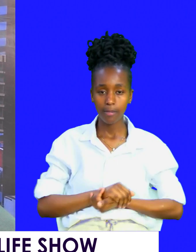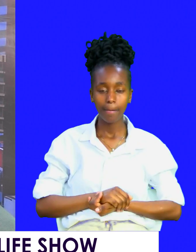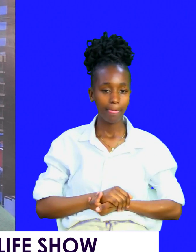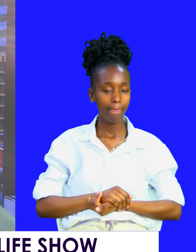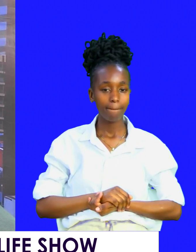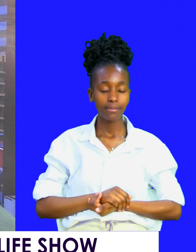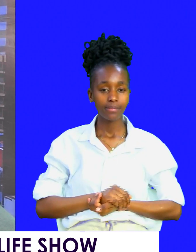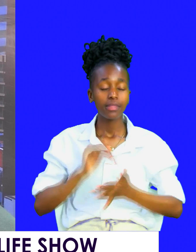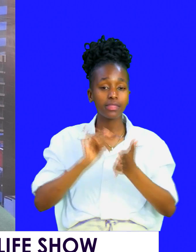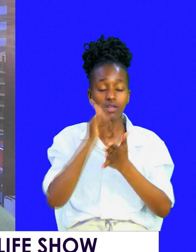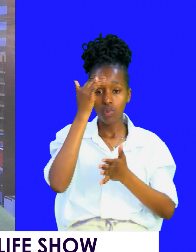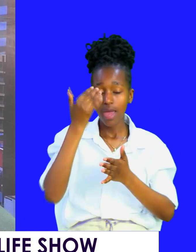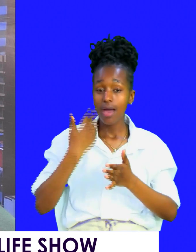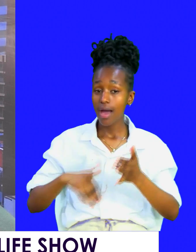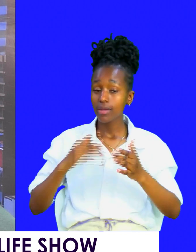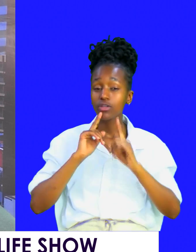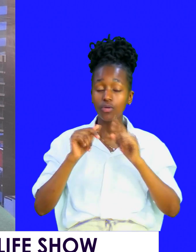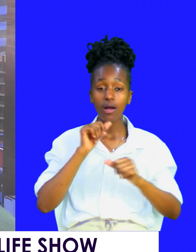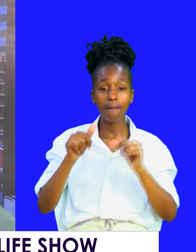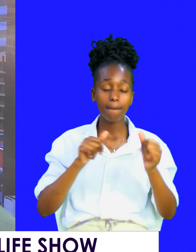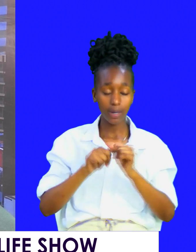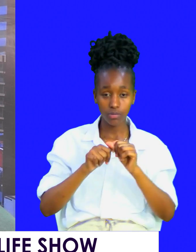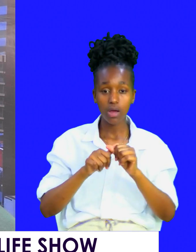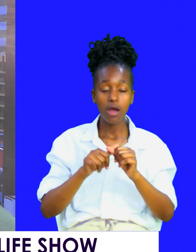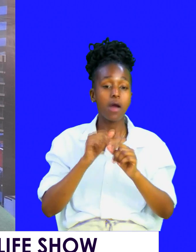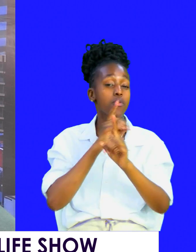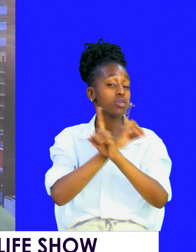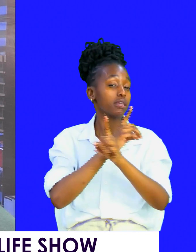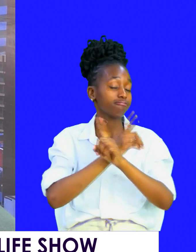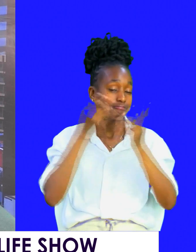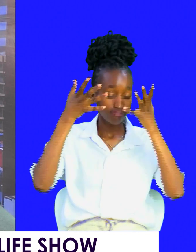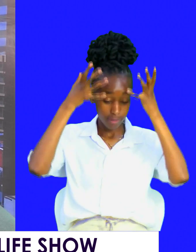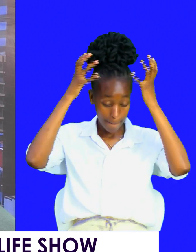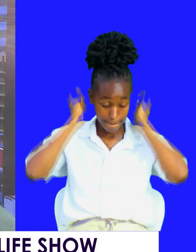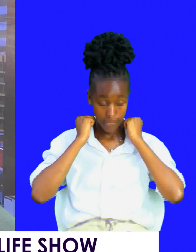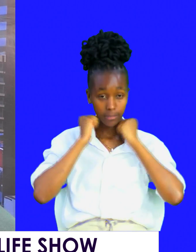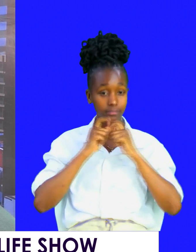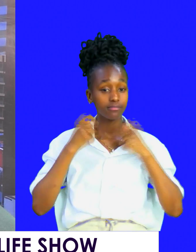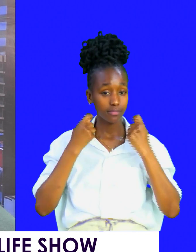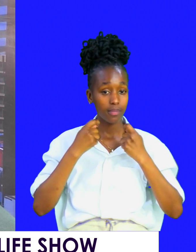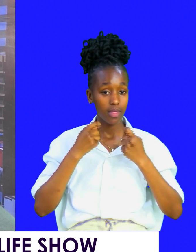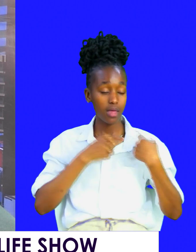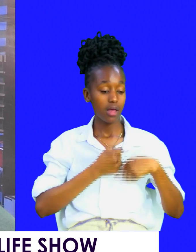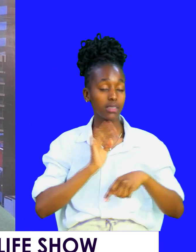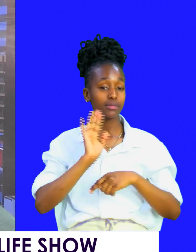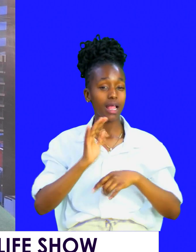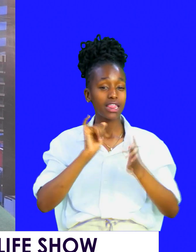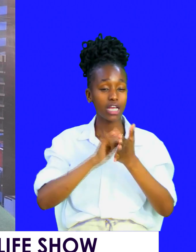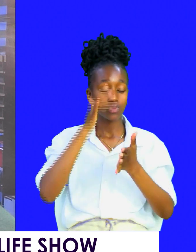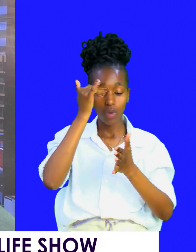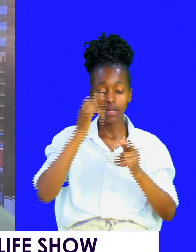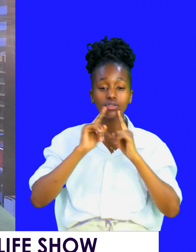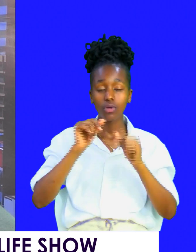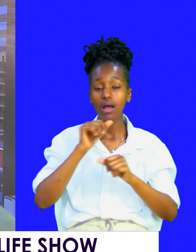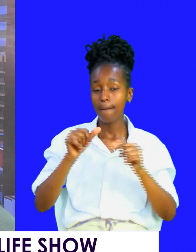need your protection to be. Even as I'm addressing this negative emotion of resentment and